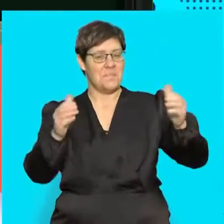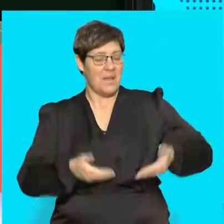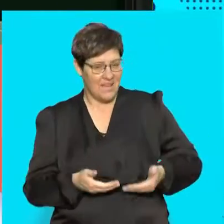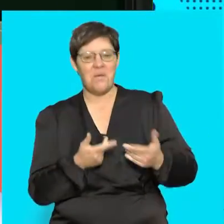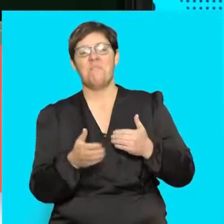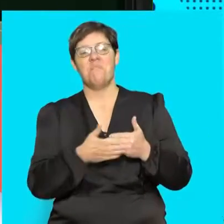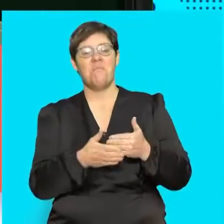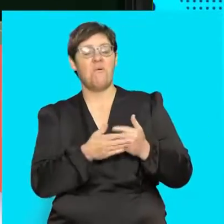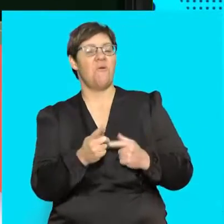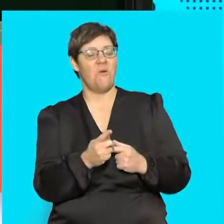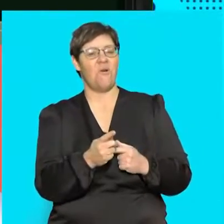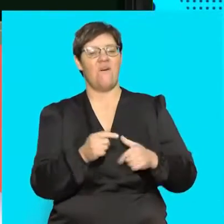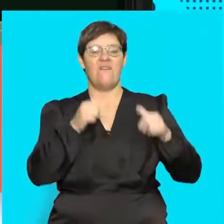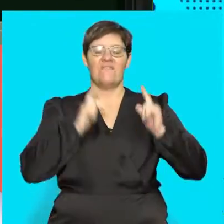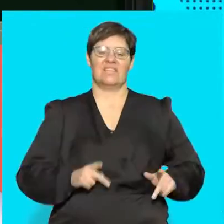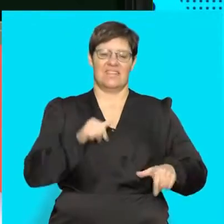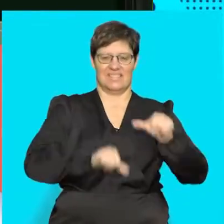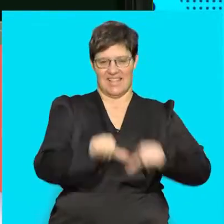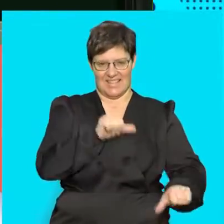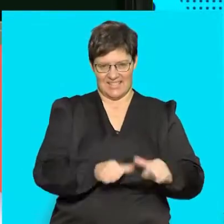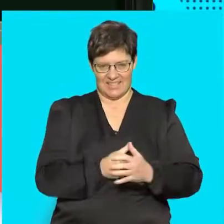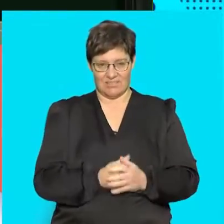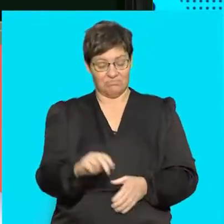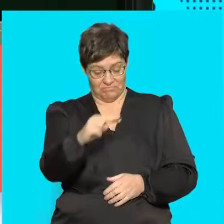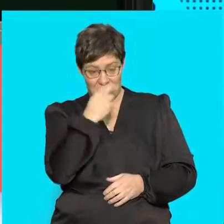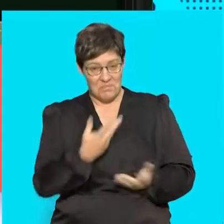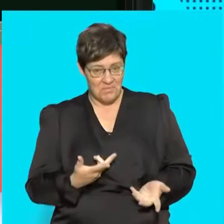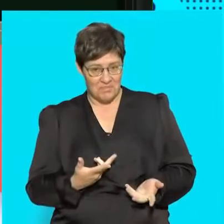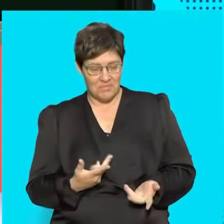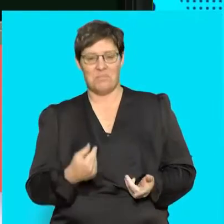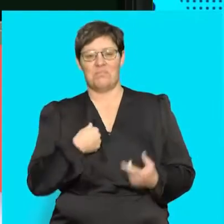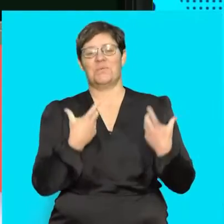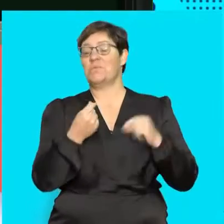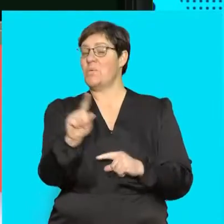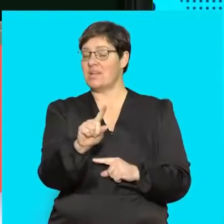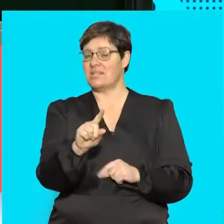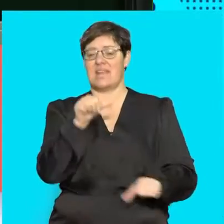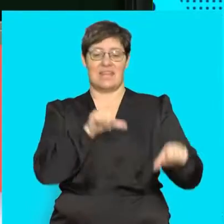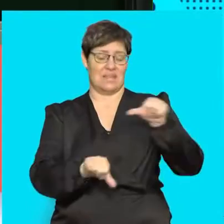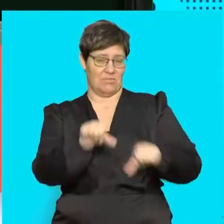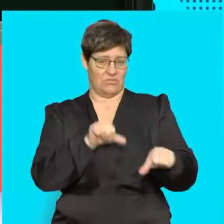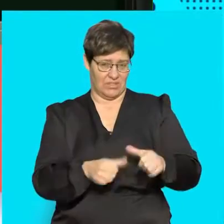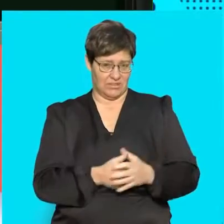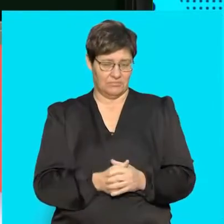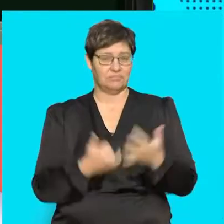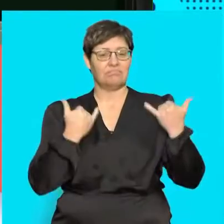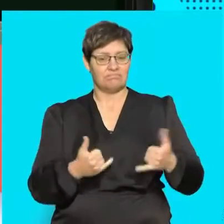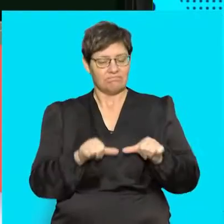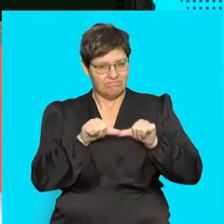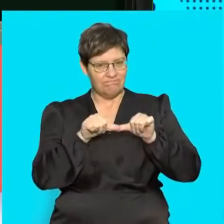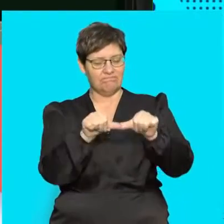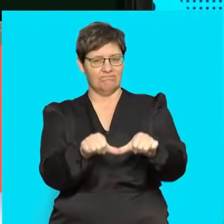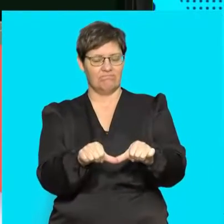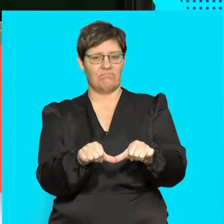Welcome back to another session of Physical Sciences. As you know, when you see me, I'm doing chemistry. And today I'm going to